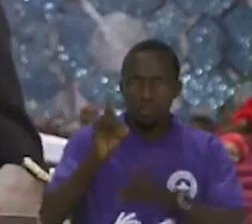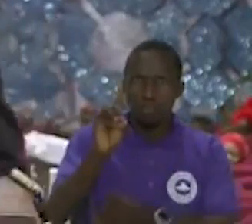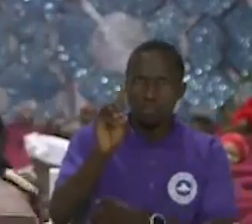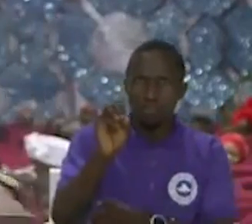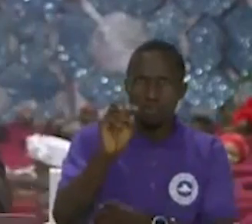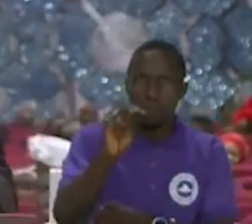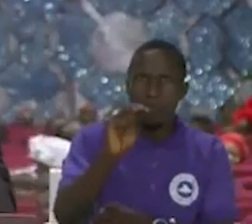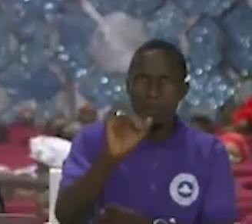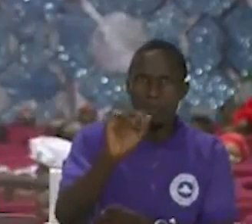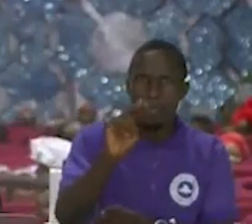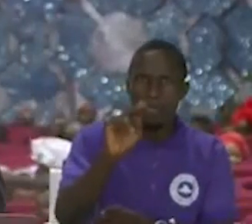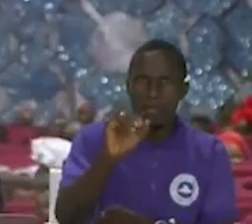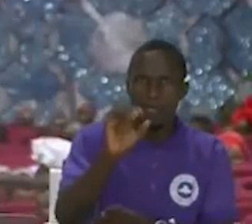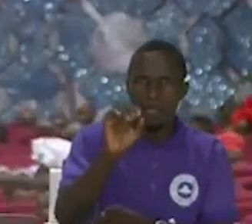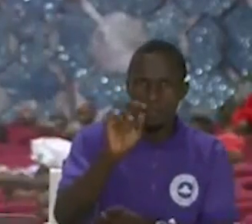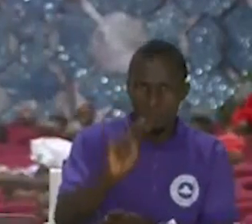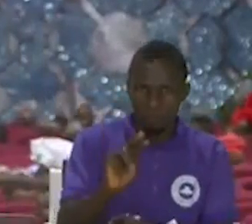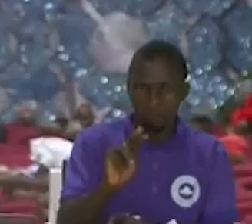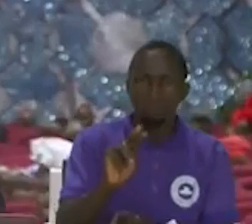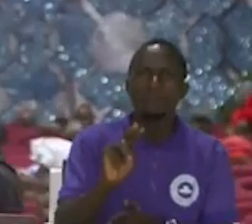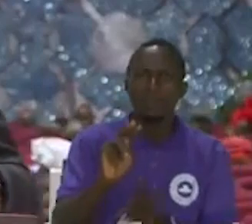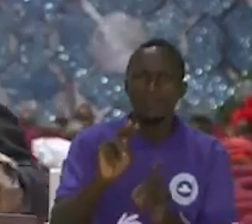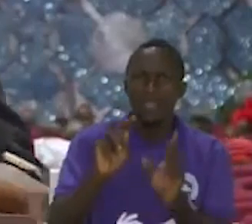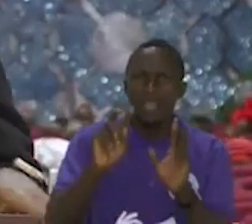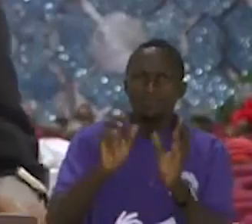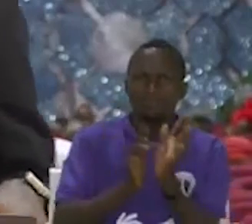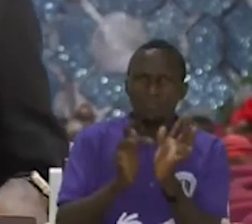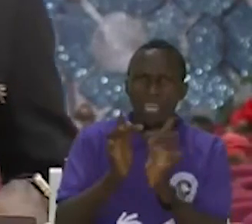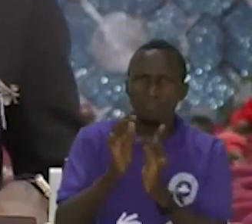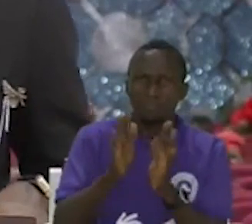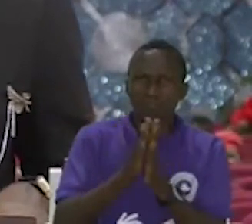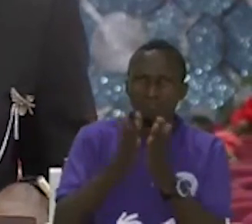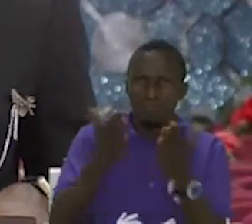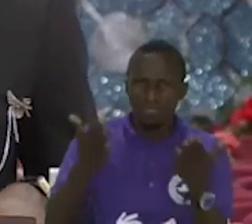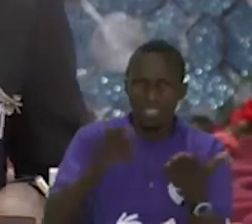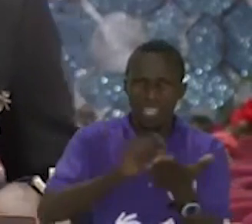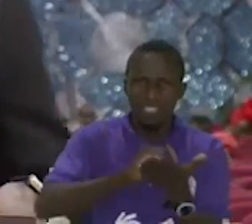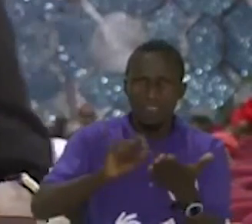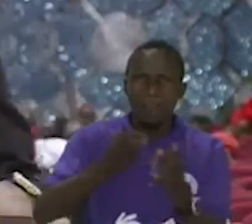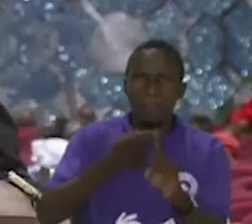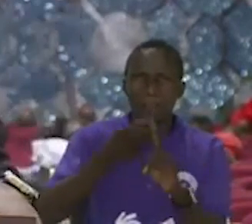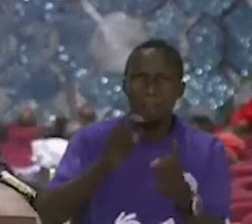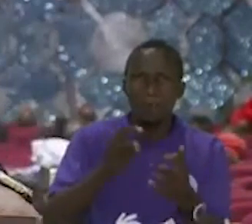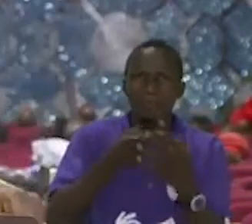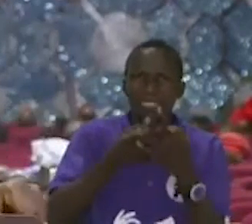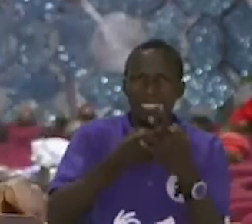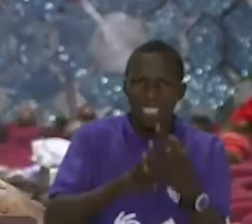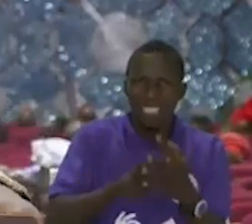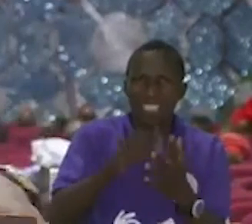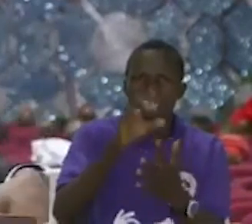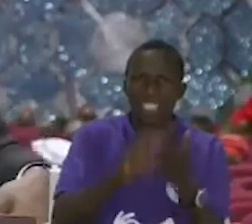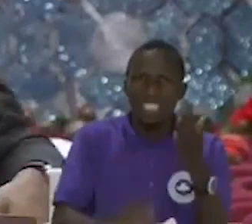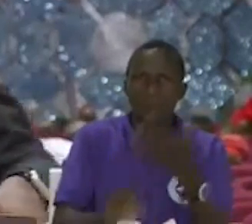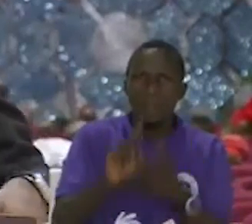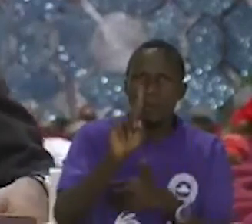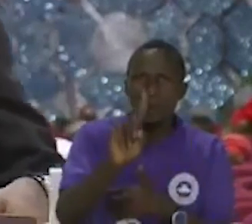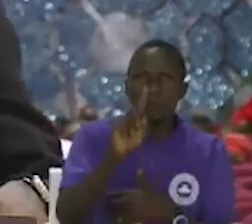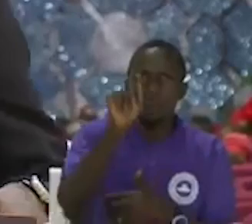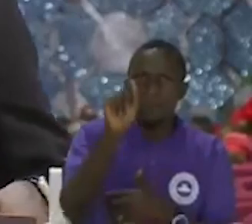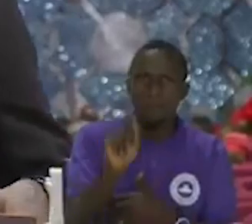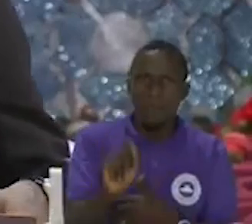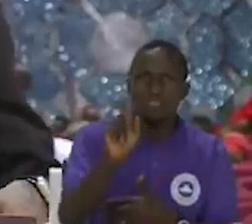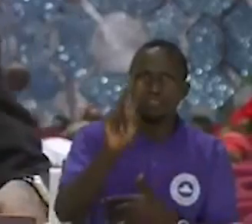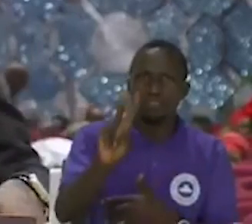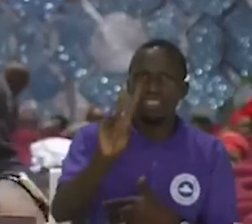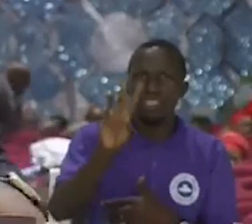Bible text from Genesis 1 verse 26. Genesis 1 verse 26. And I